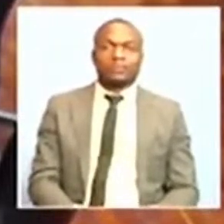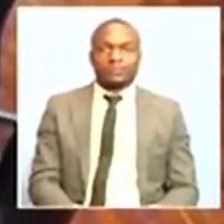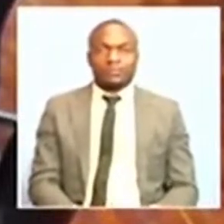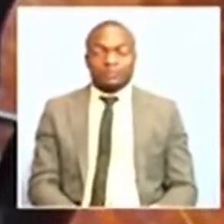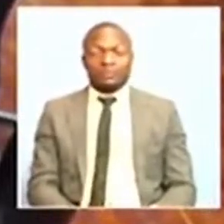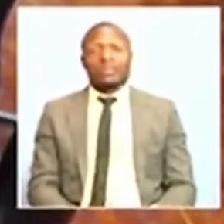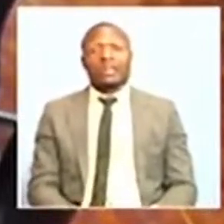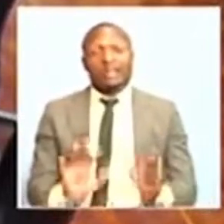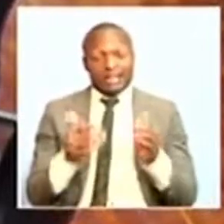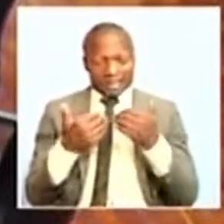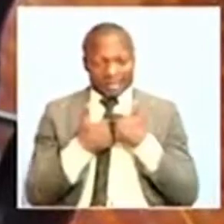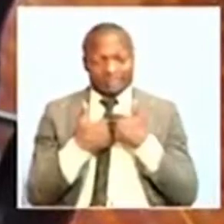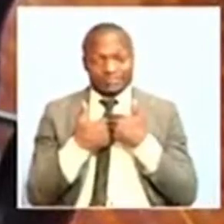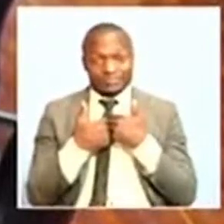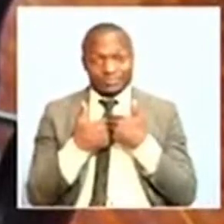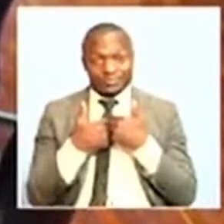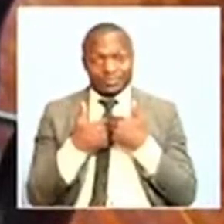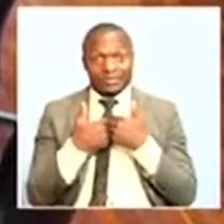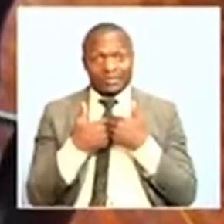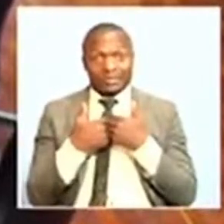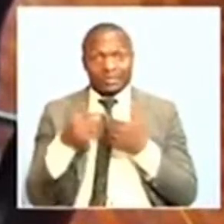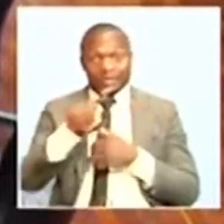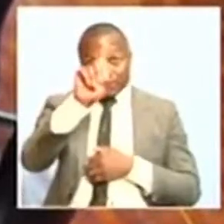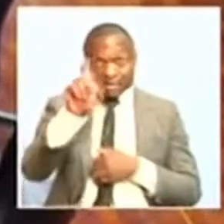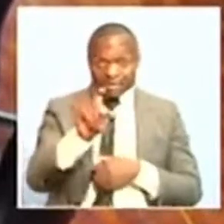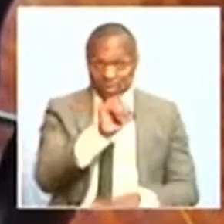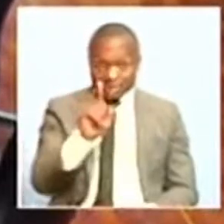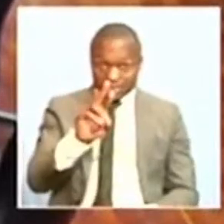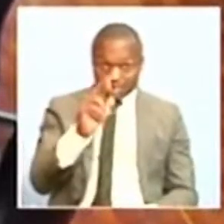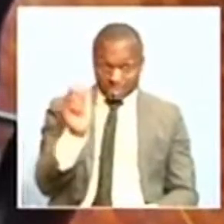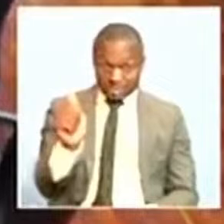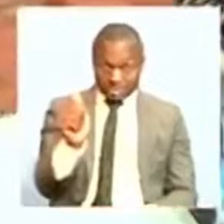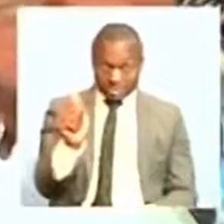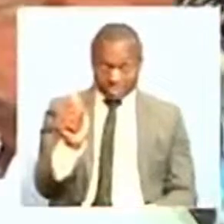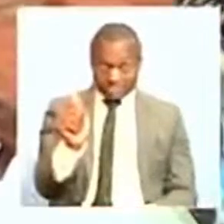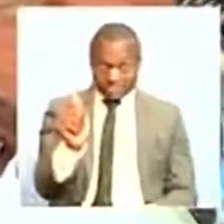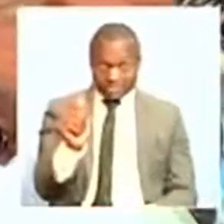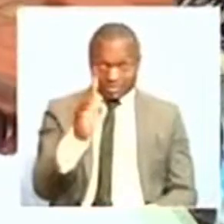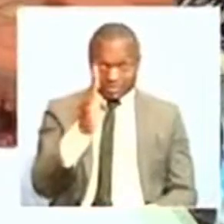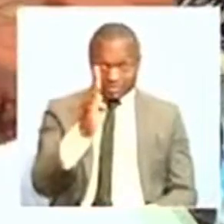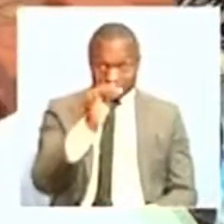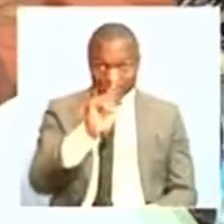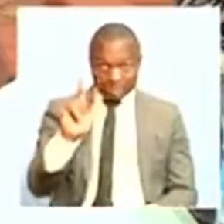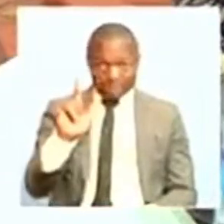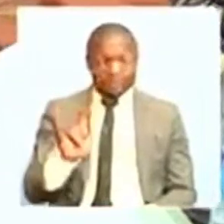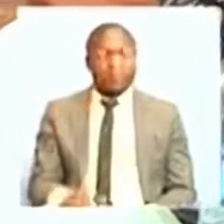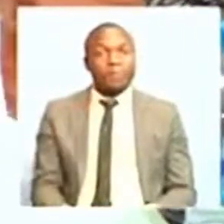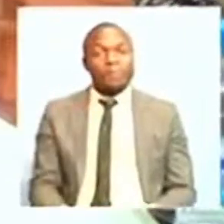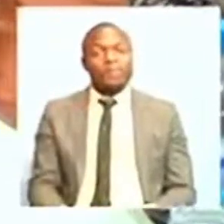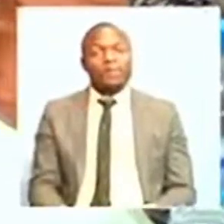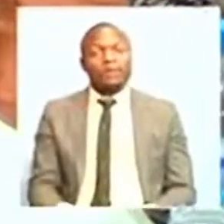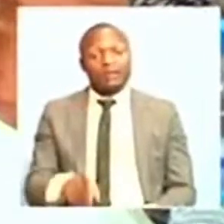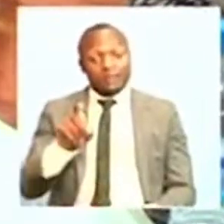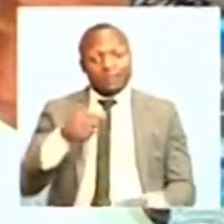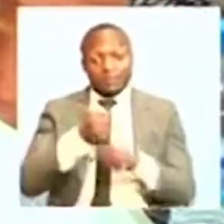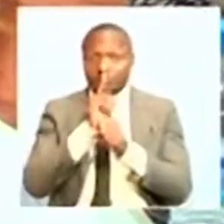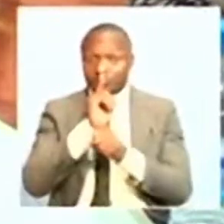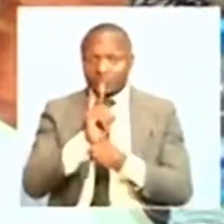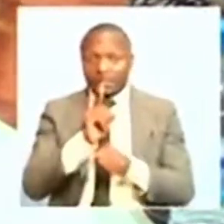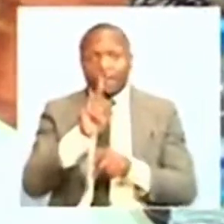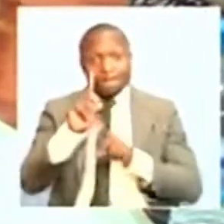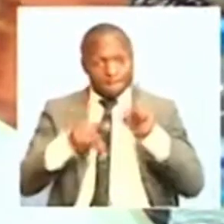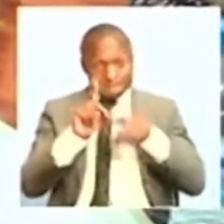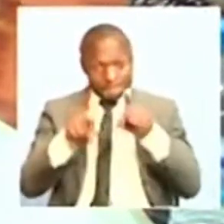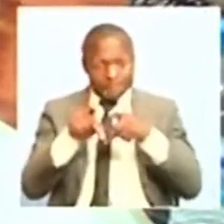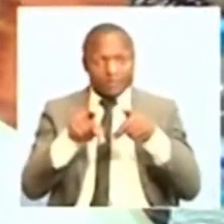I had in fact form of a question like on the ZRI bill, and we need to ensure that maybe even our